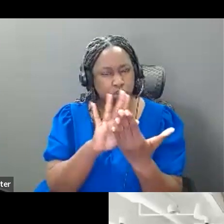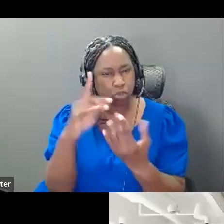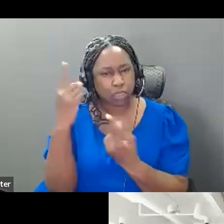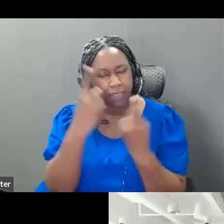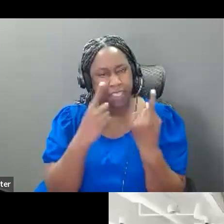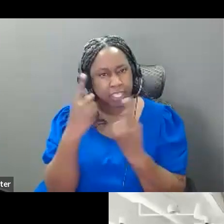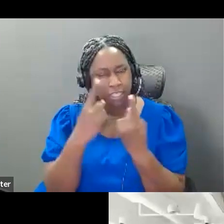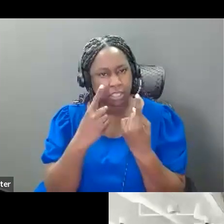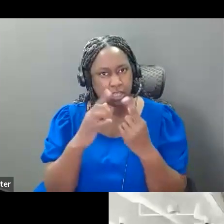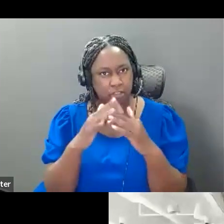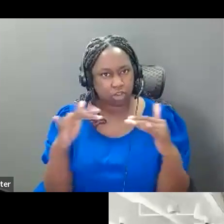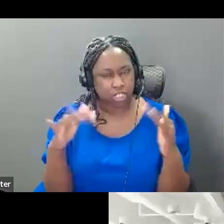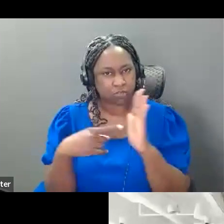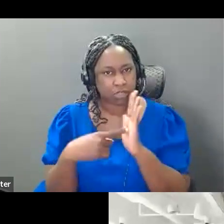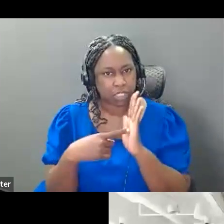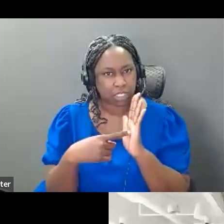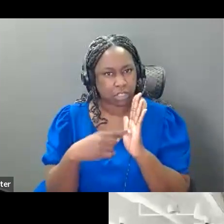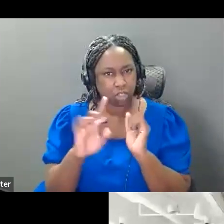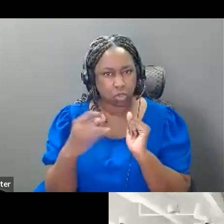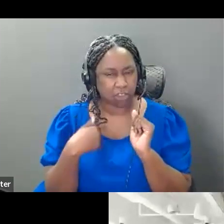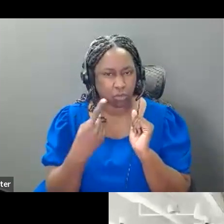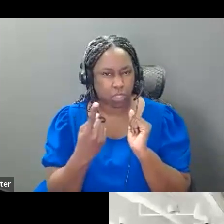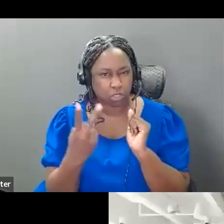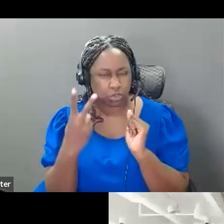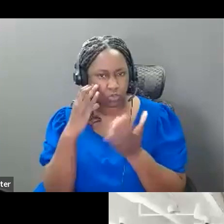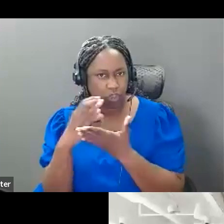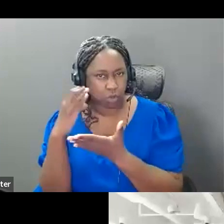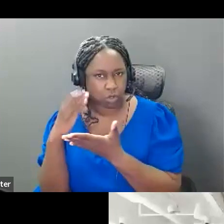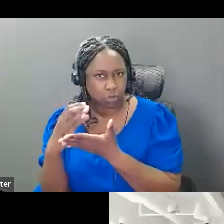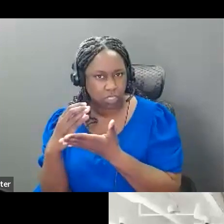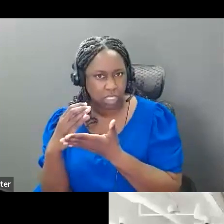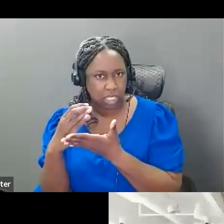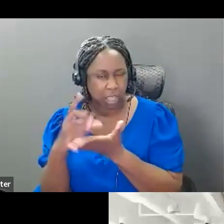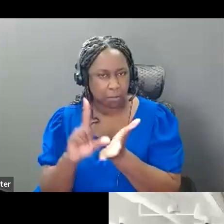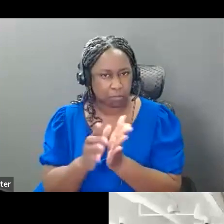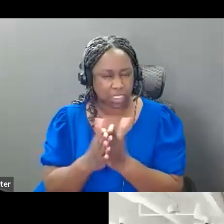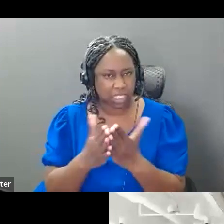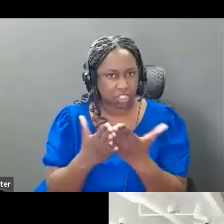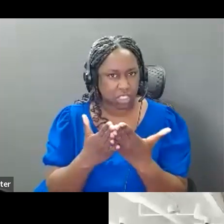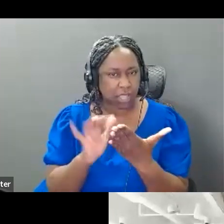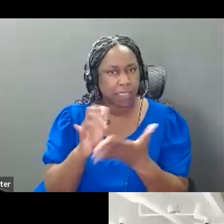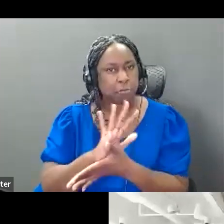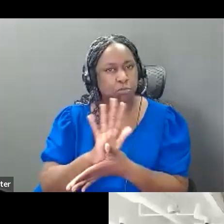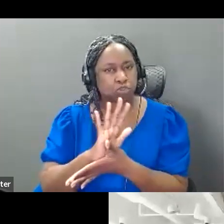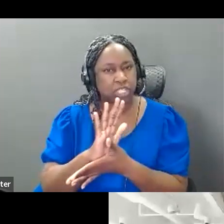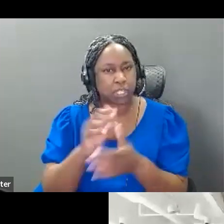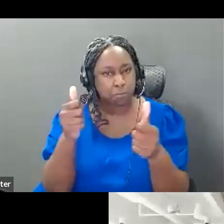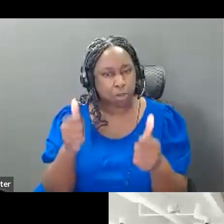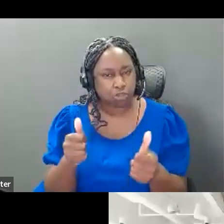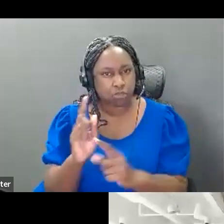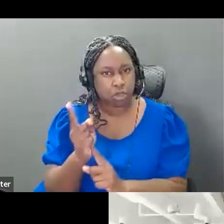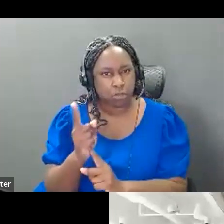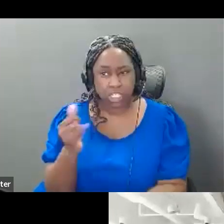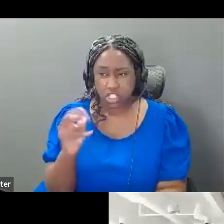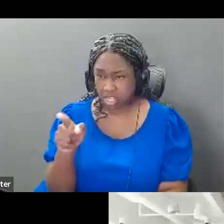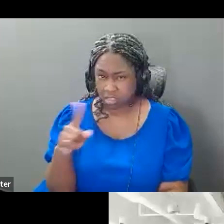and representation in situations where you might only have 1 or 2 photos in a publication, sort of thinking about that movie poster moment. And John, actually to you,